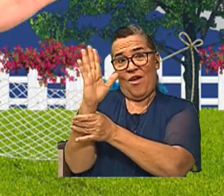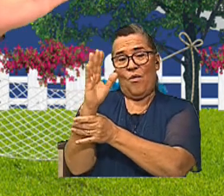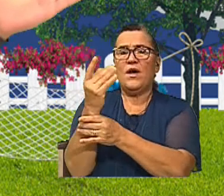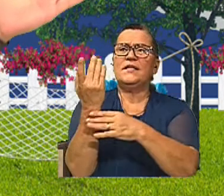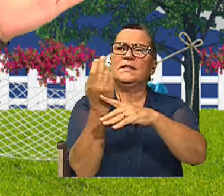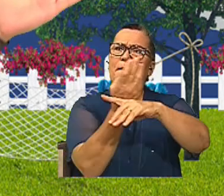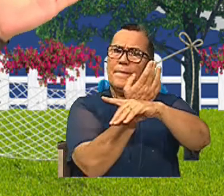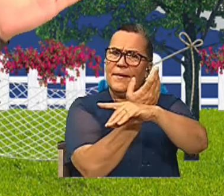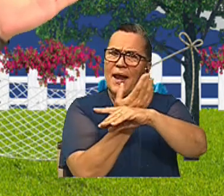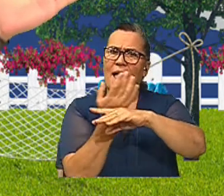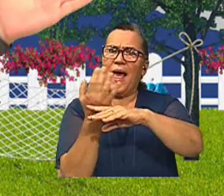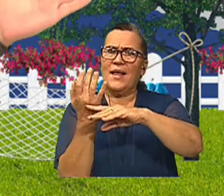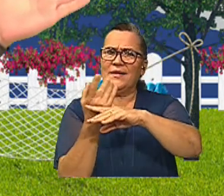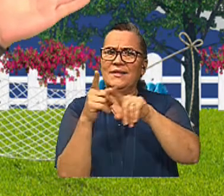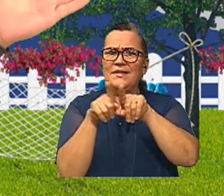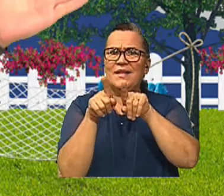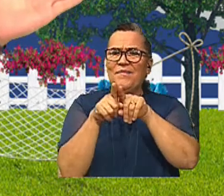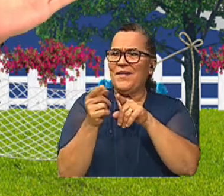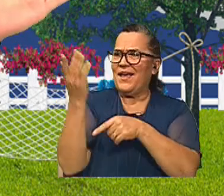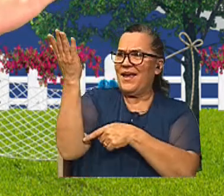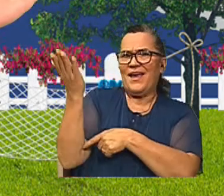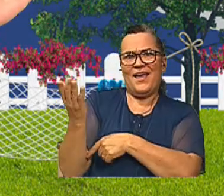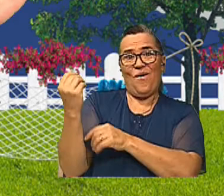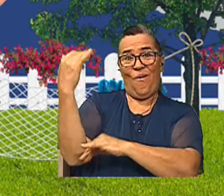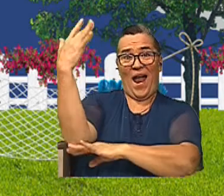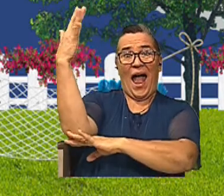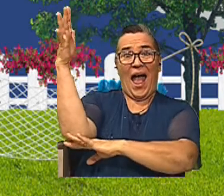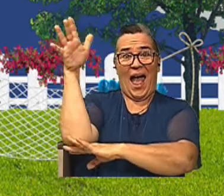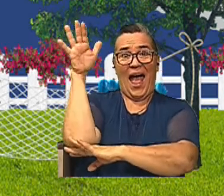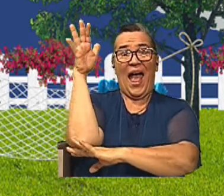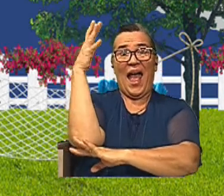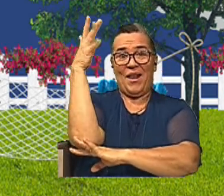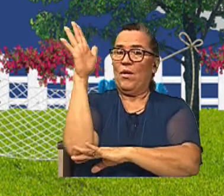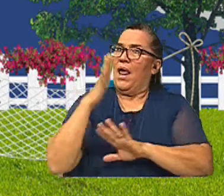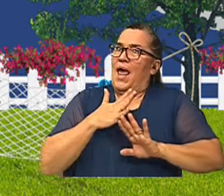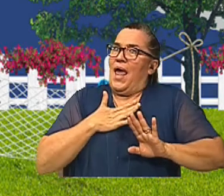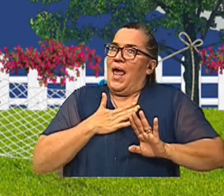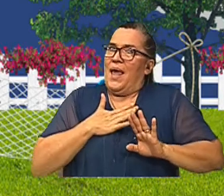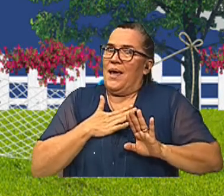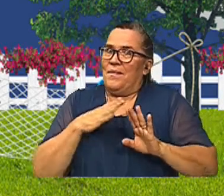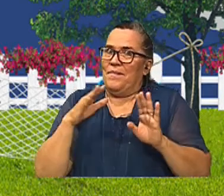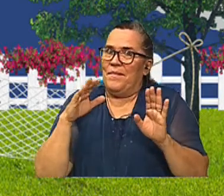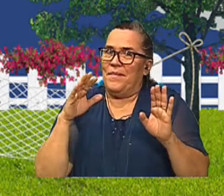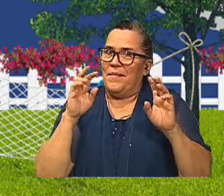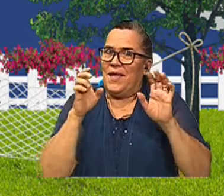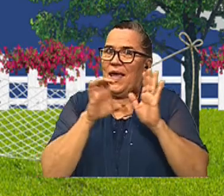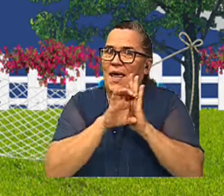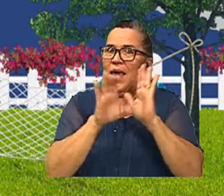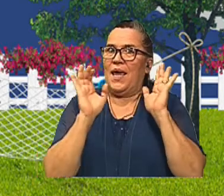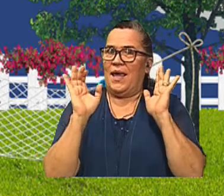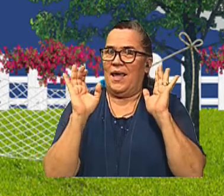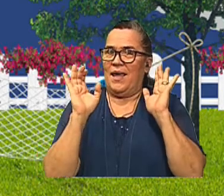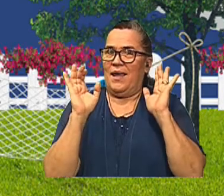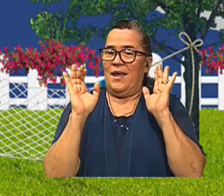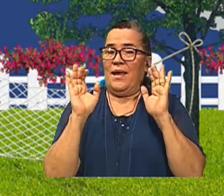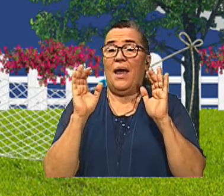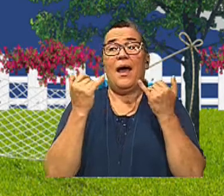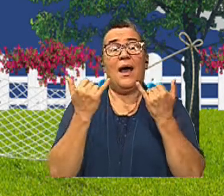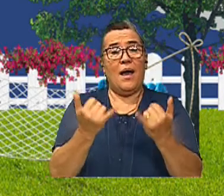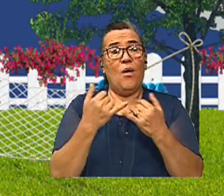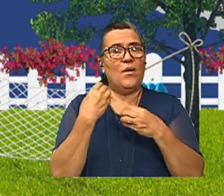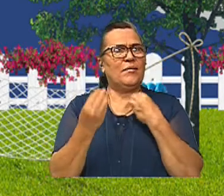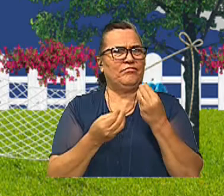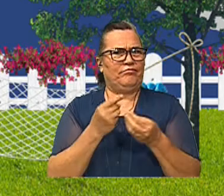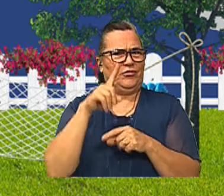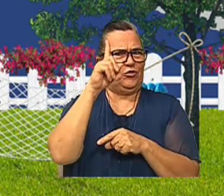And there is a tree in here, right? In my case. So now I'm going to